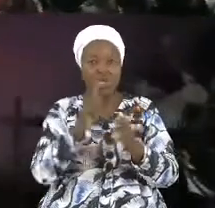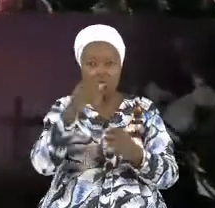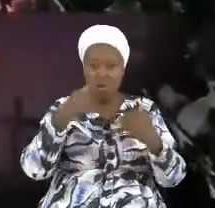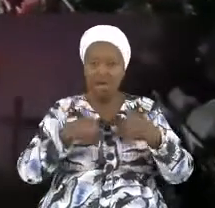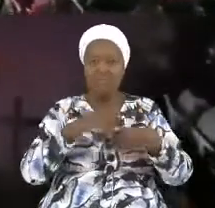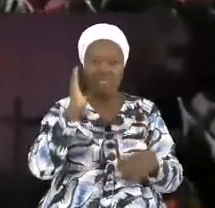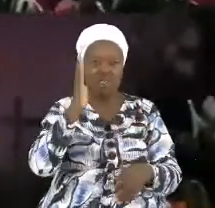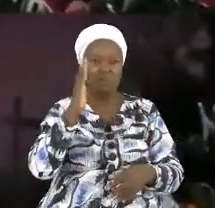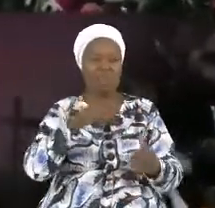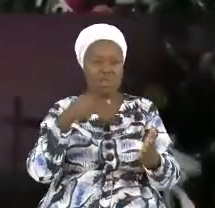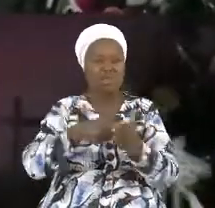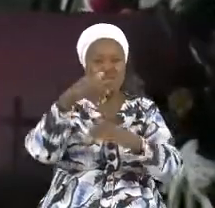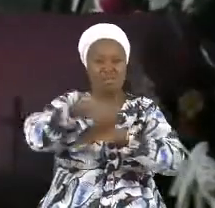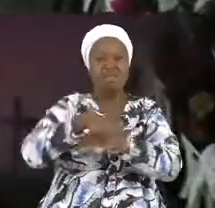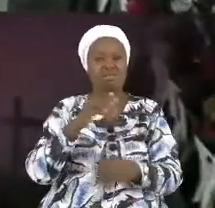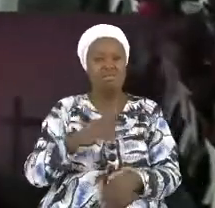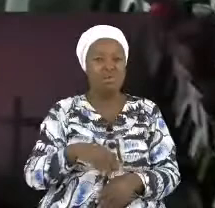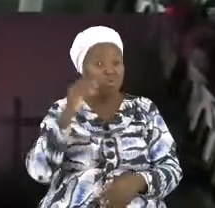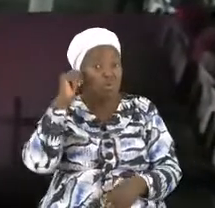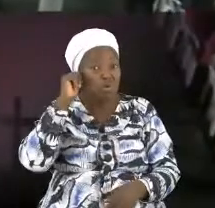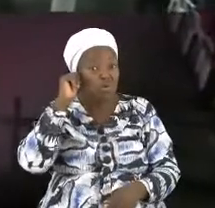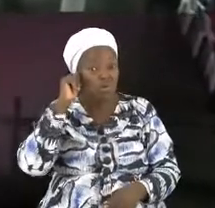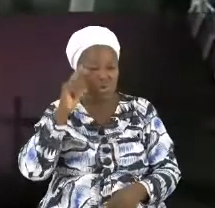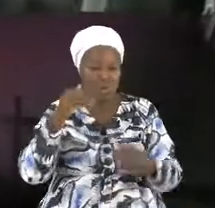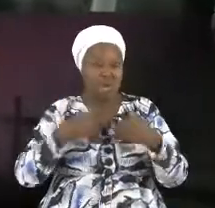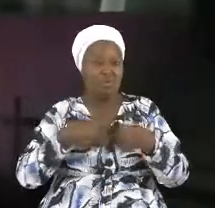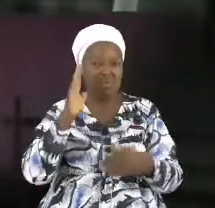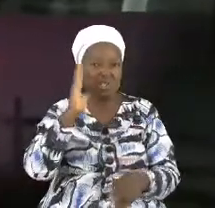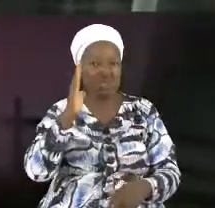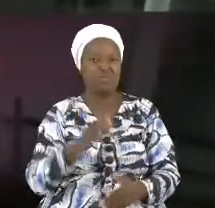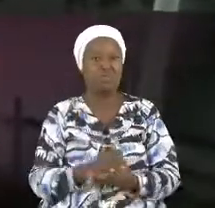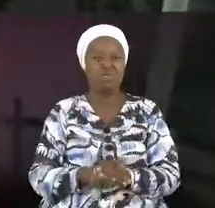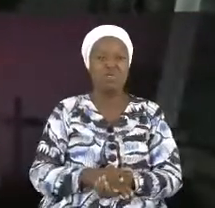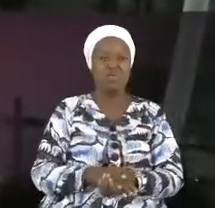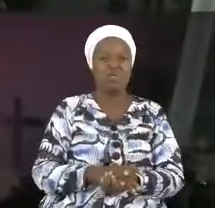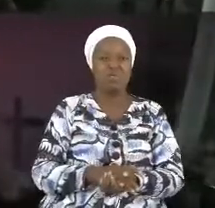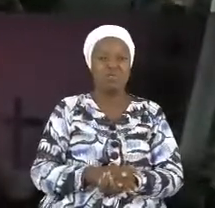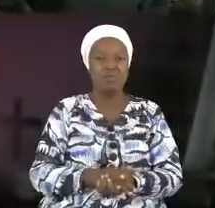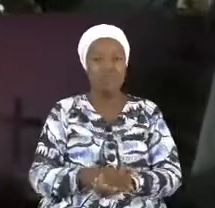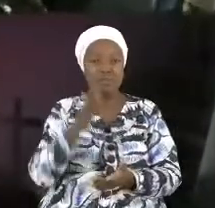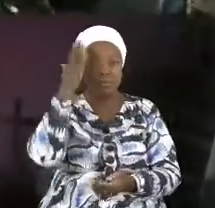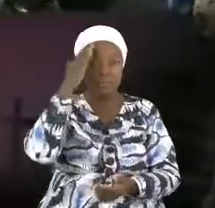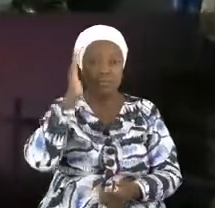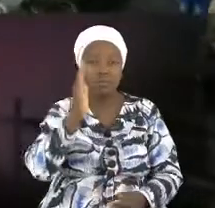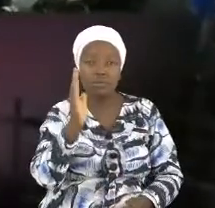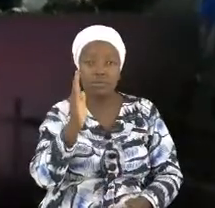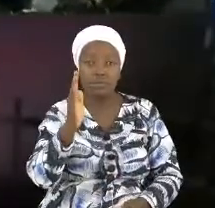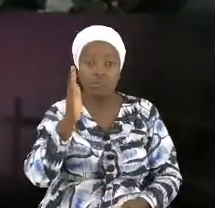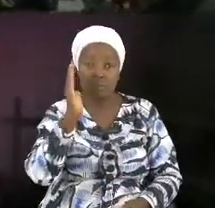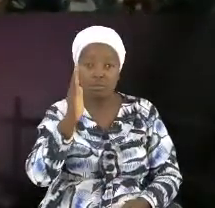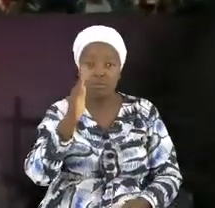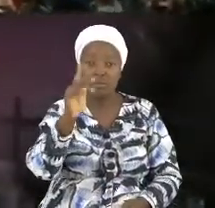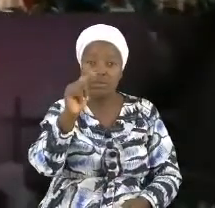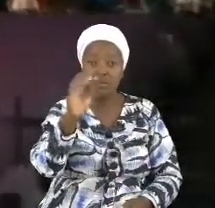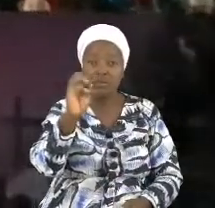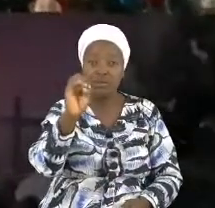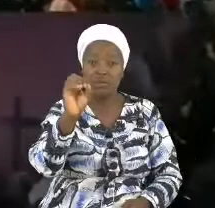by them. You'll see miracle tonight. If you are finished, wave your hand on the right-hand side.